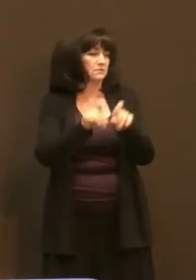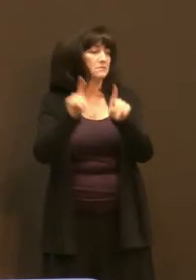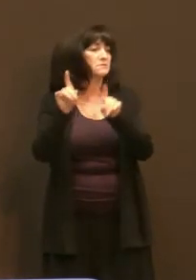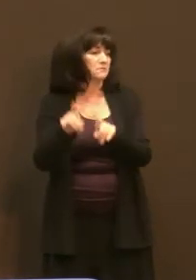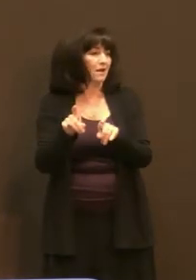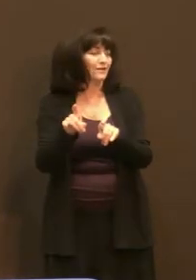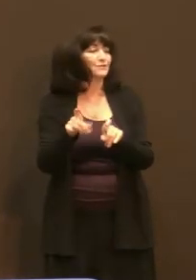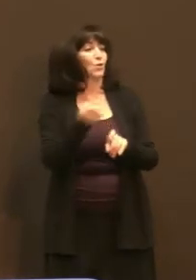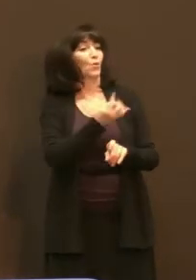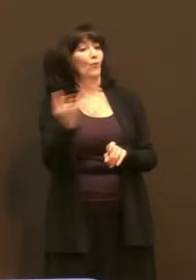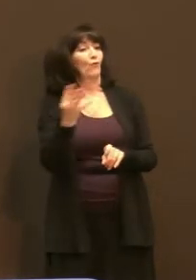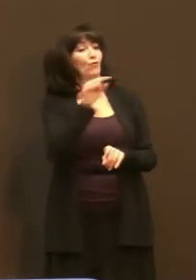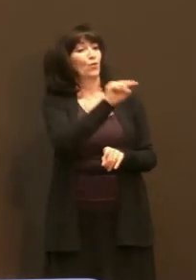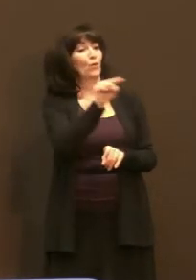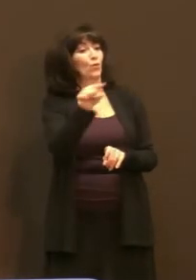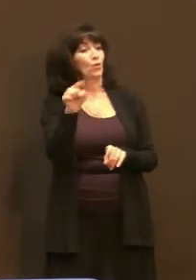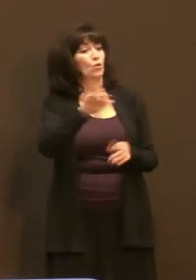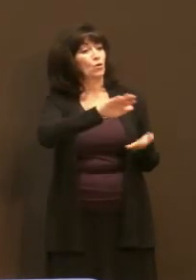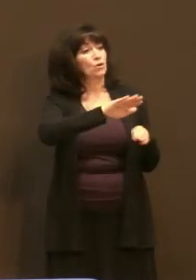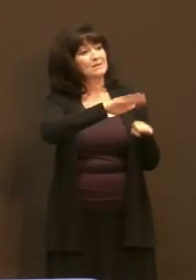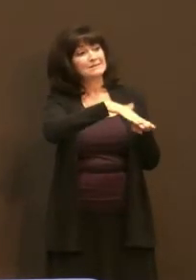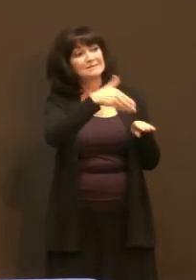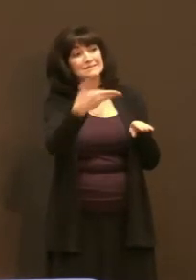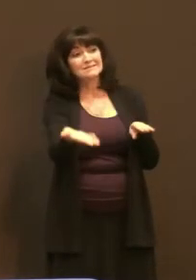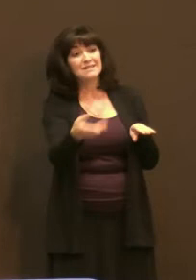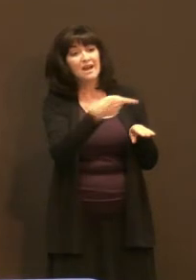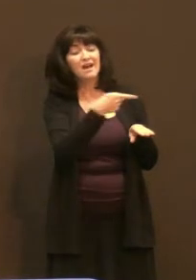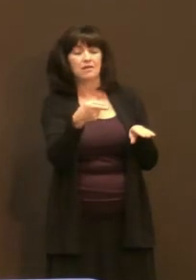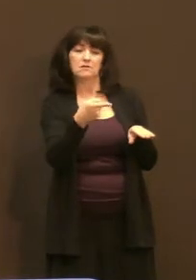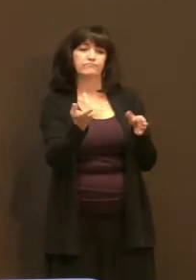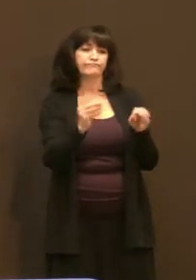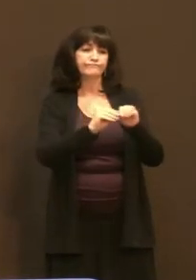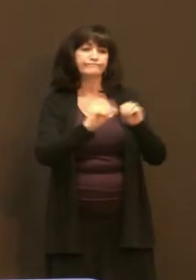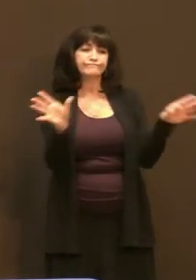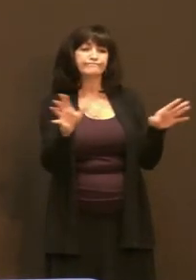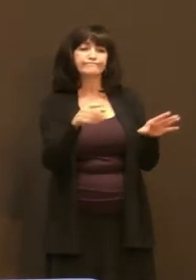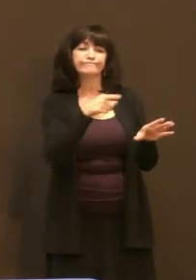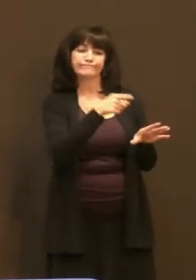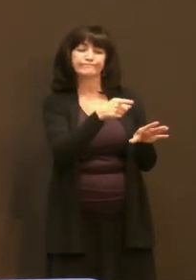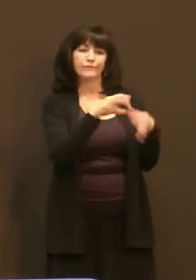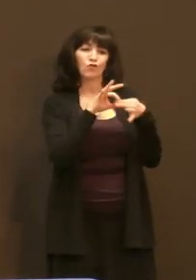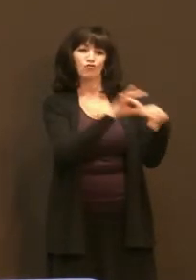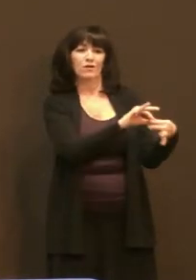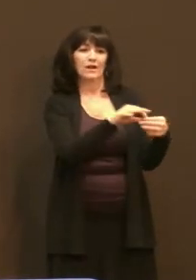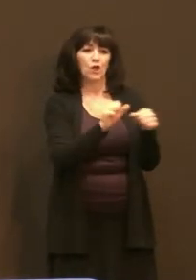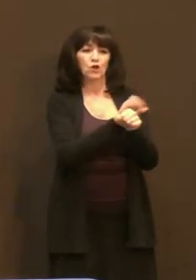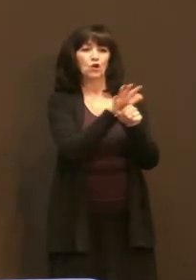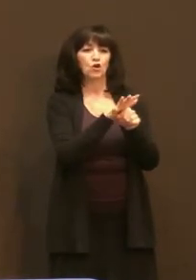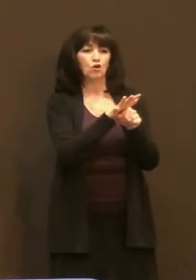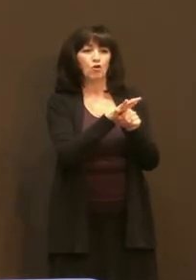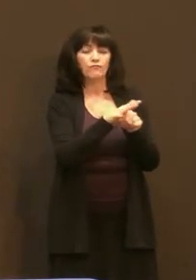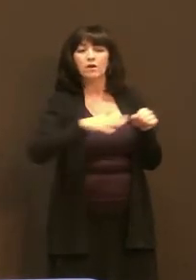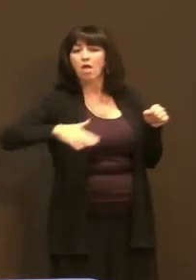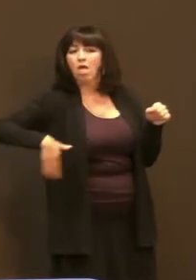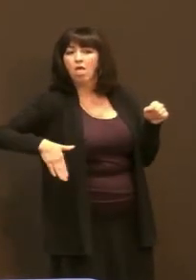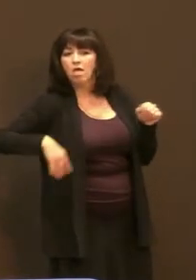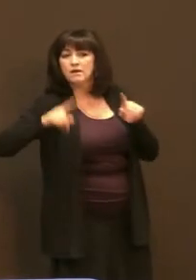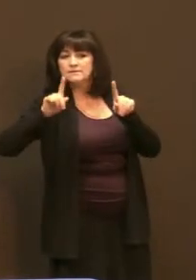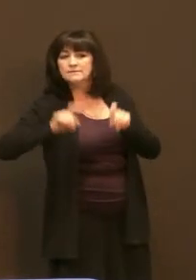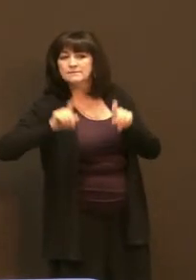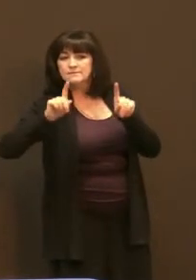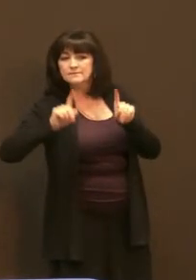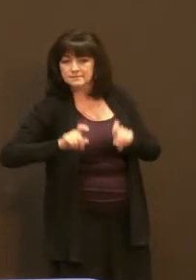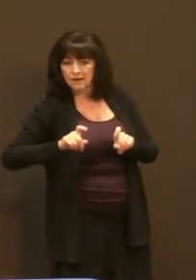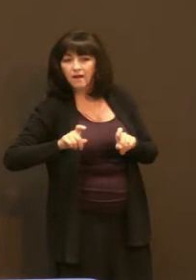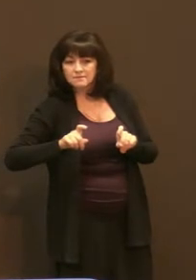deaths that were clearly COVID-19 that weren't tested. And so now, as of last